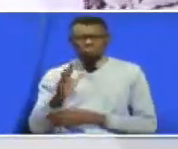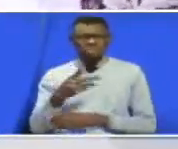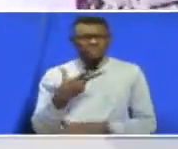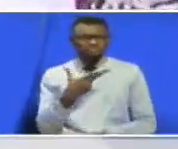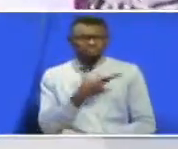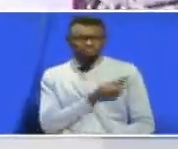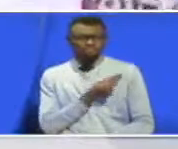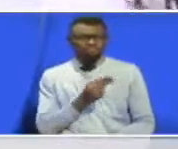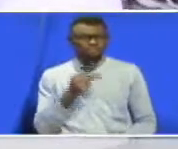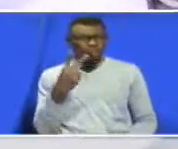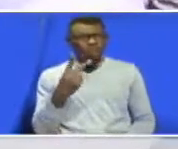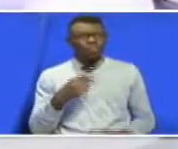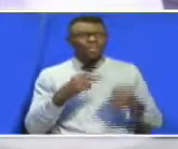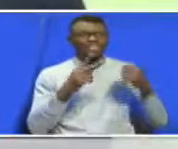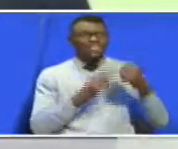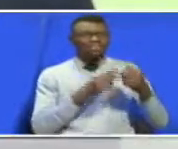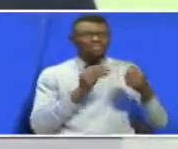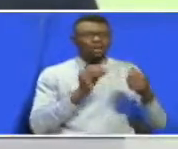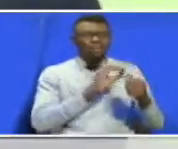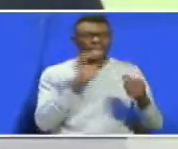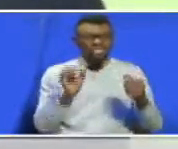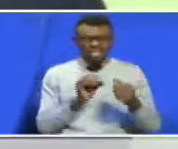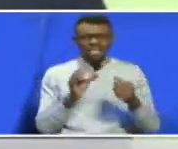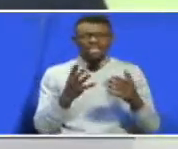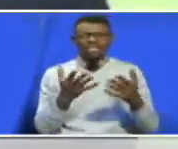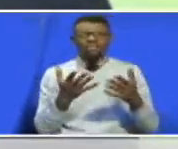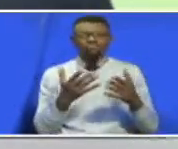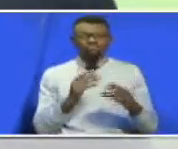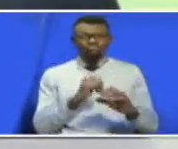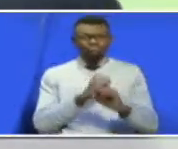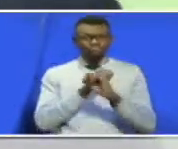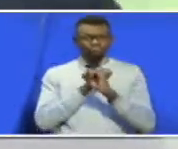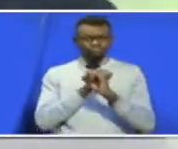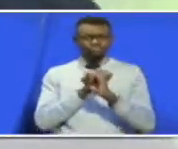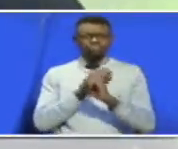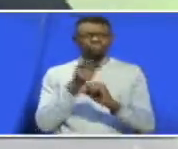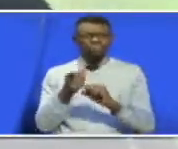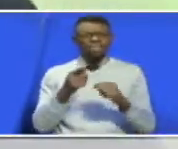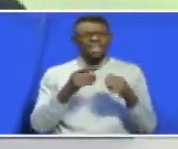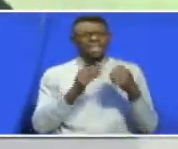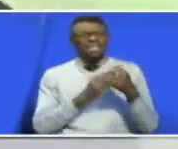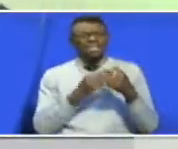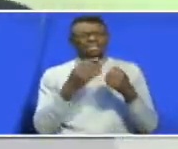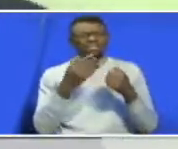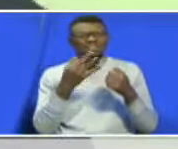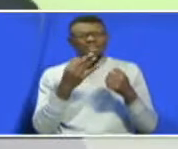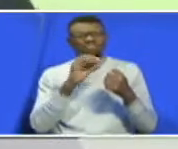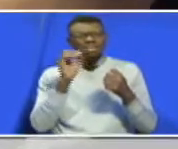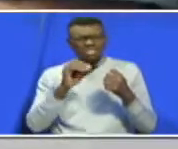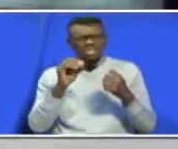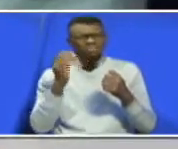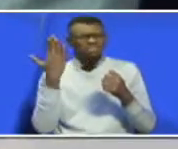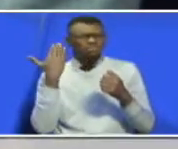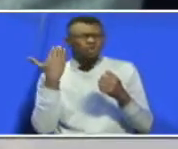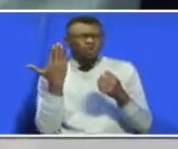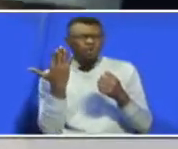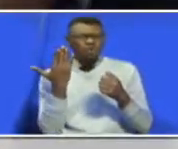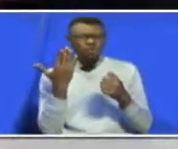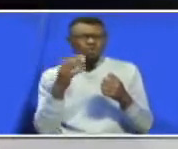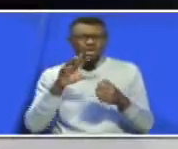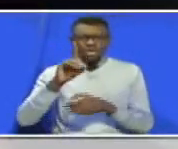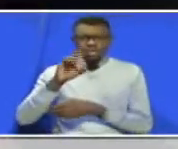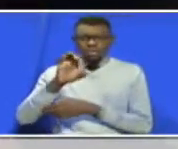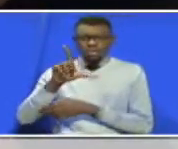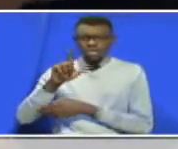shot had a 70% chance of avoiding hospitalization, down from 93% during the previous wave of Delta